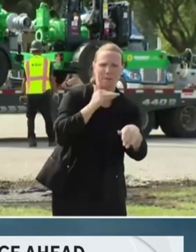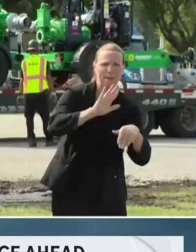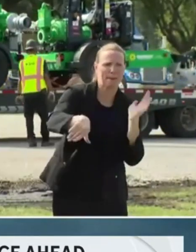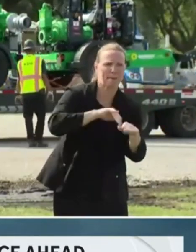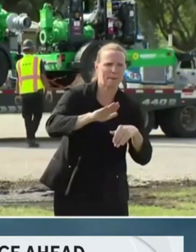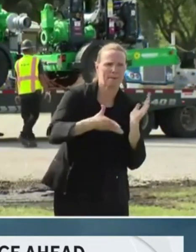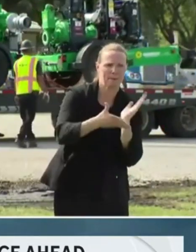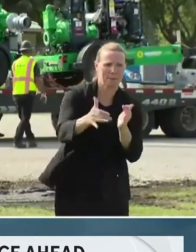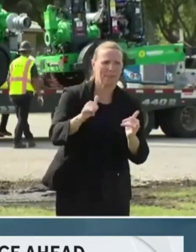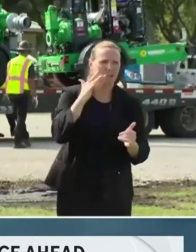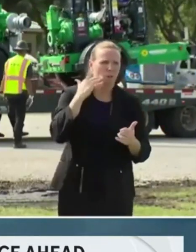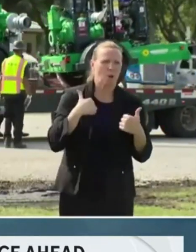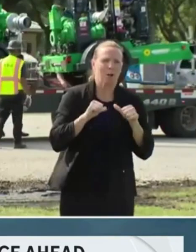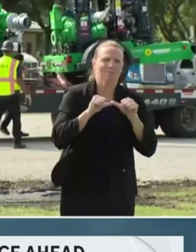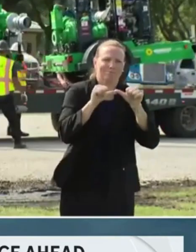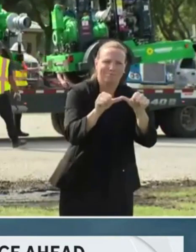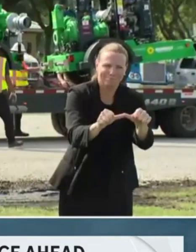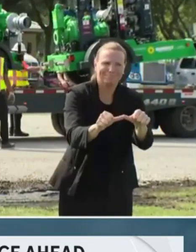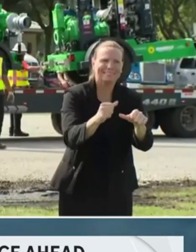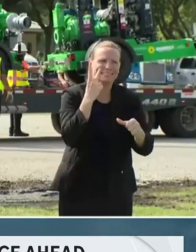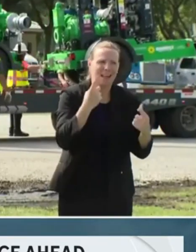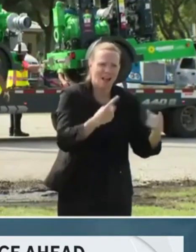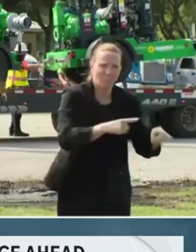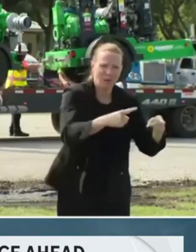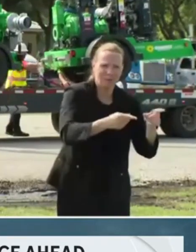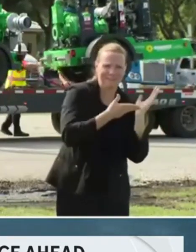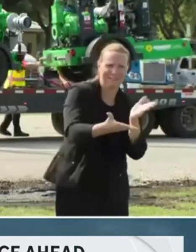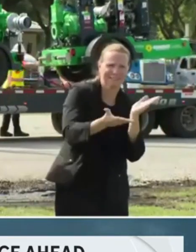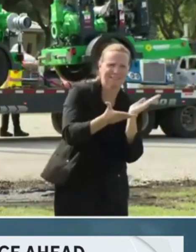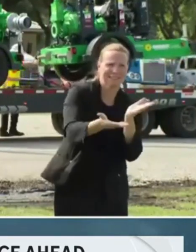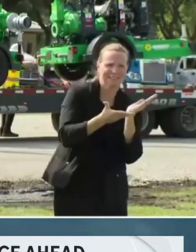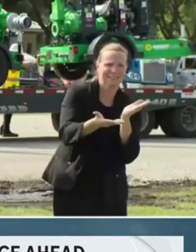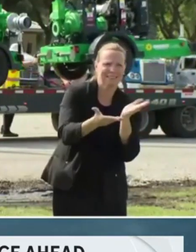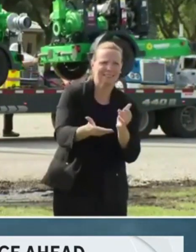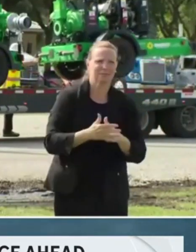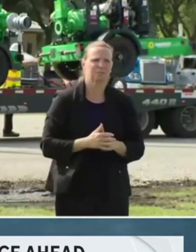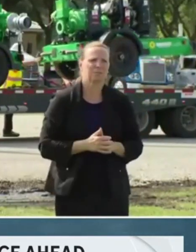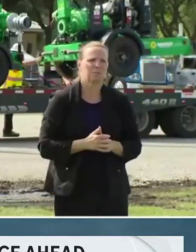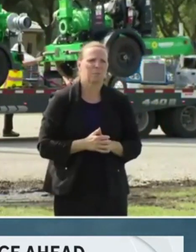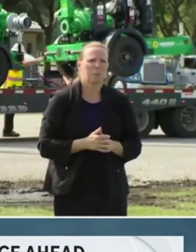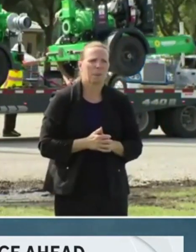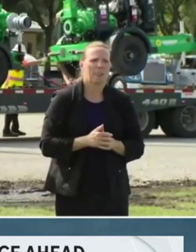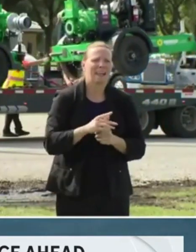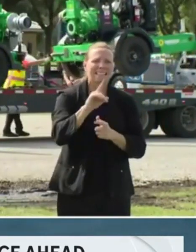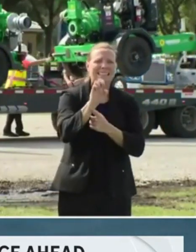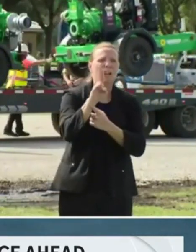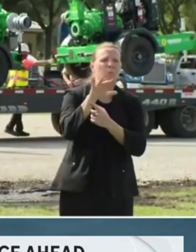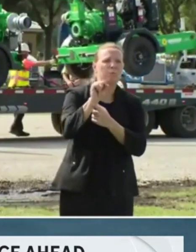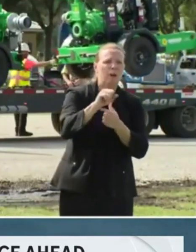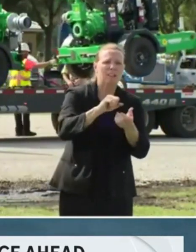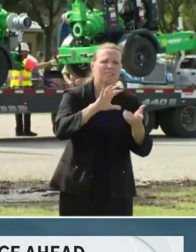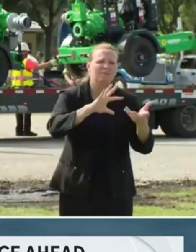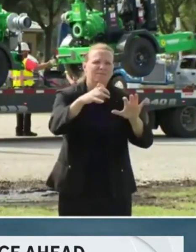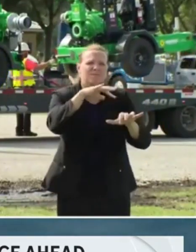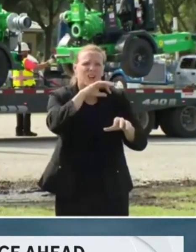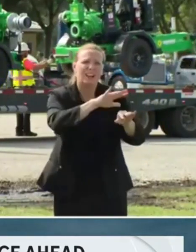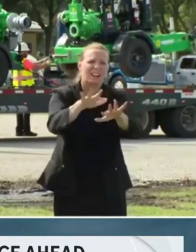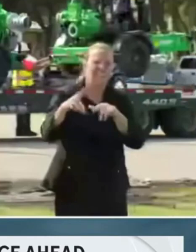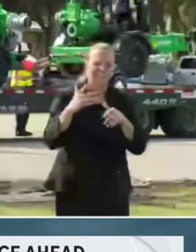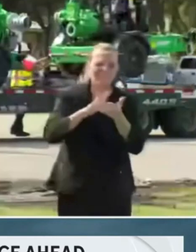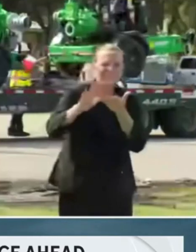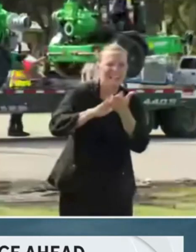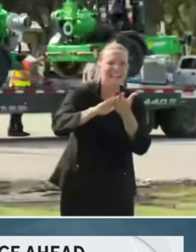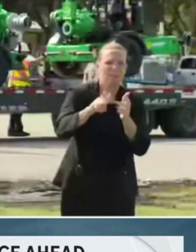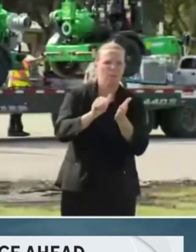looking to continue to see happen. Debris removal from Hurricane Helene. I think most people know